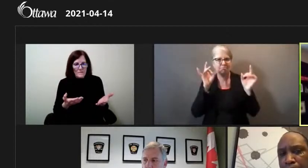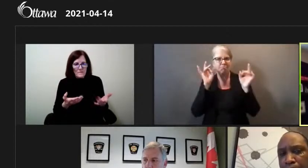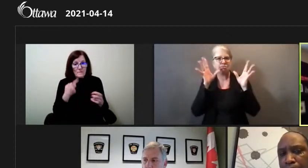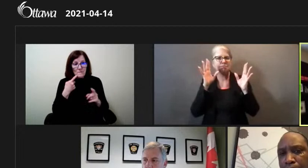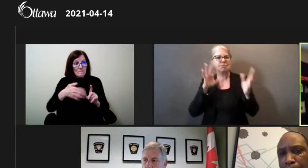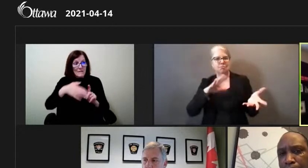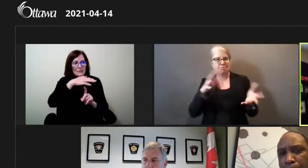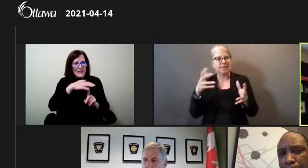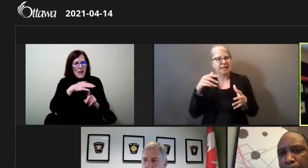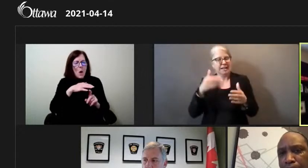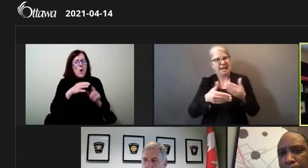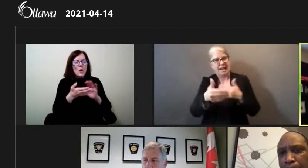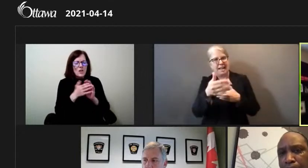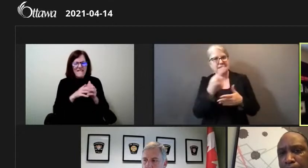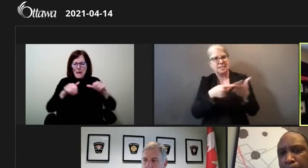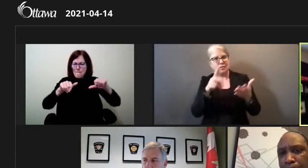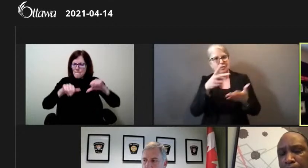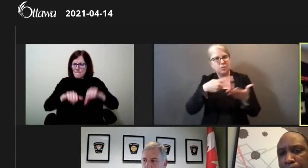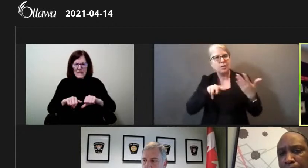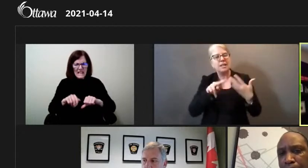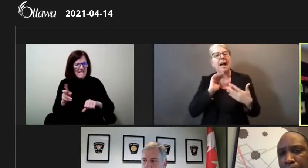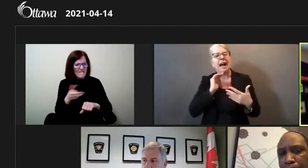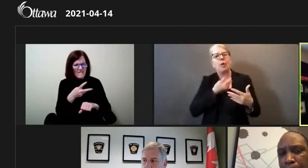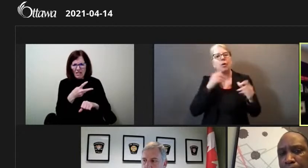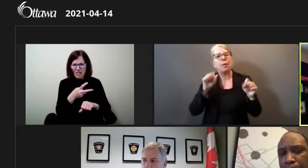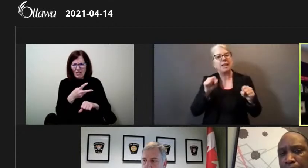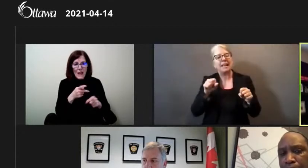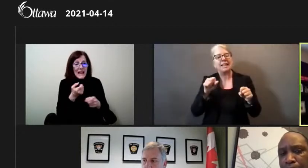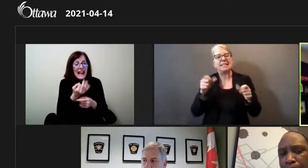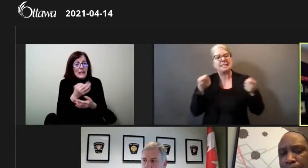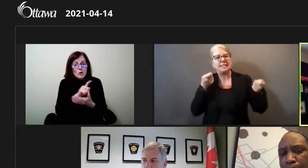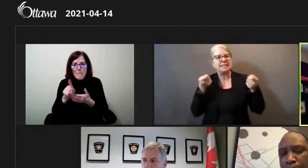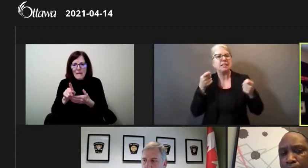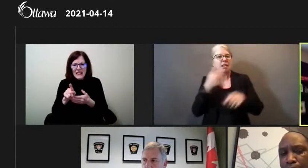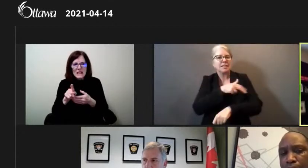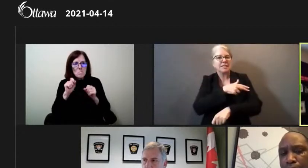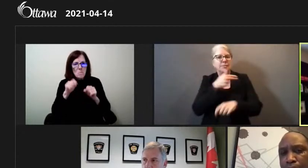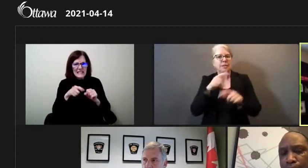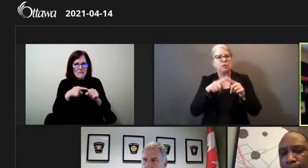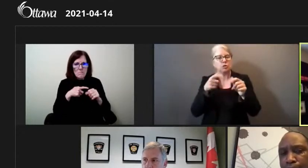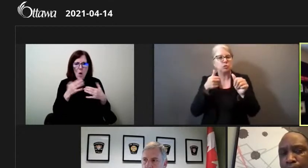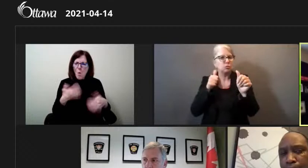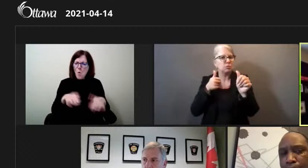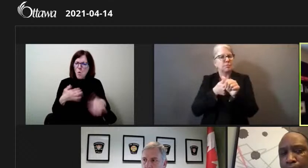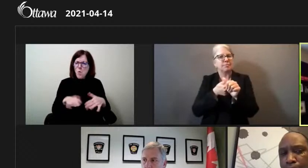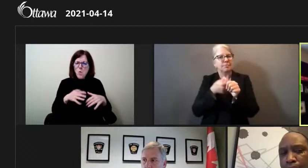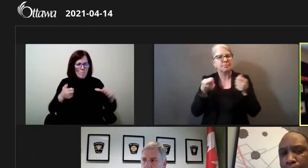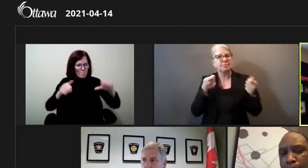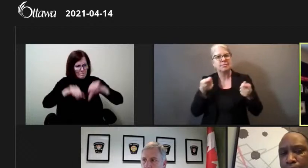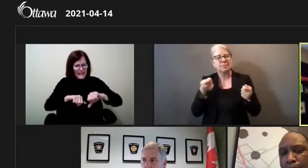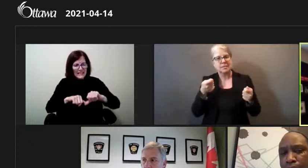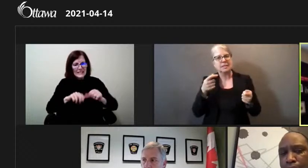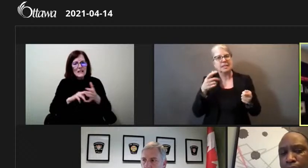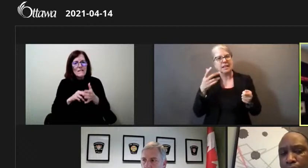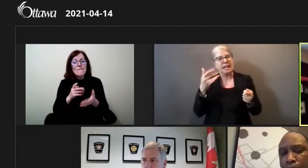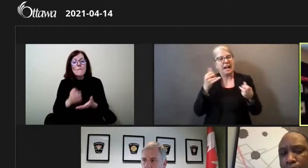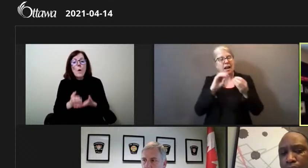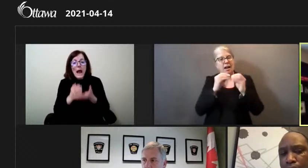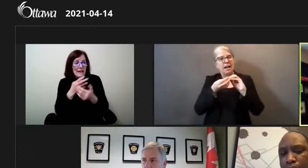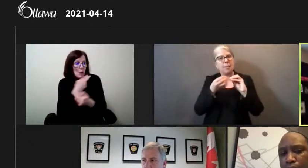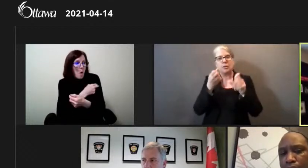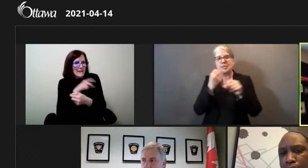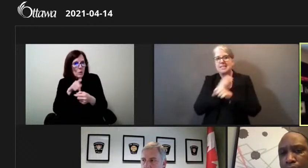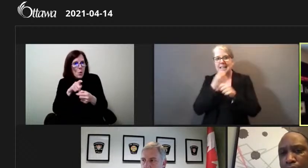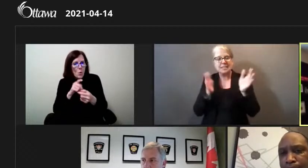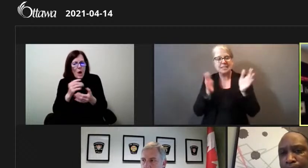few weeks in terms of our ability of our hospitals to keep up. We're doubling, as I said in my presentation, every